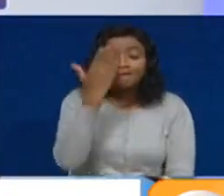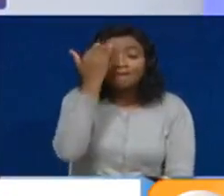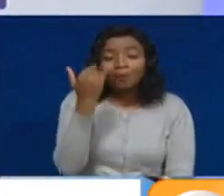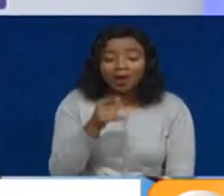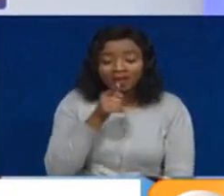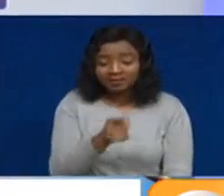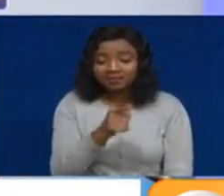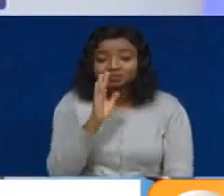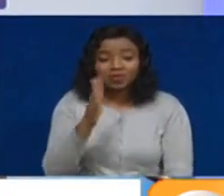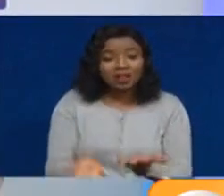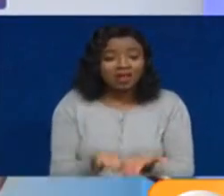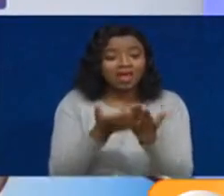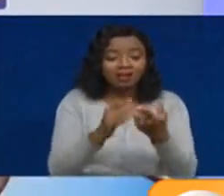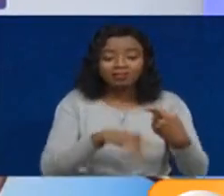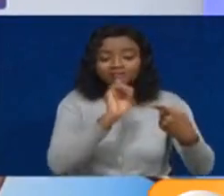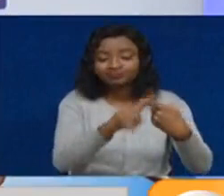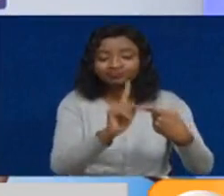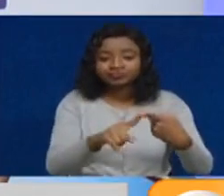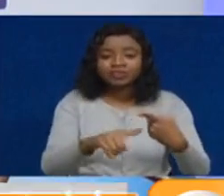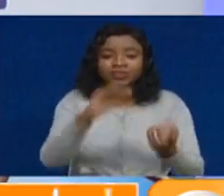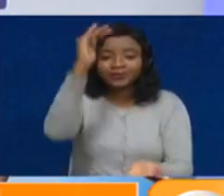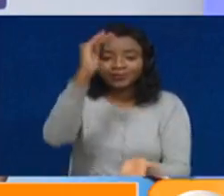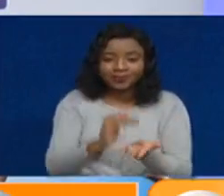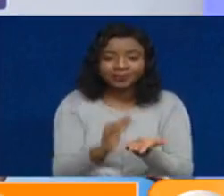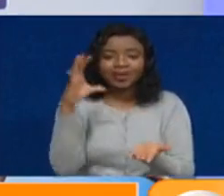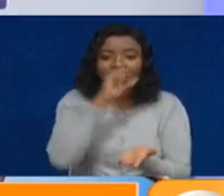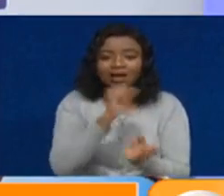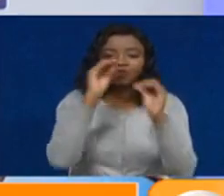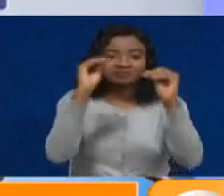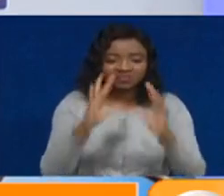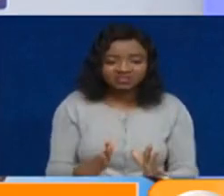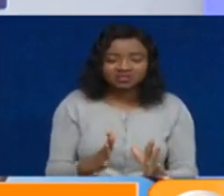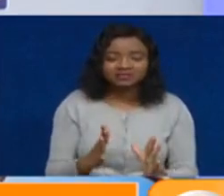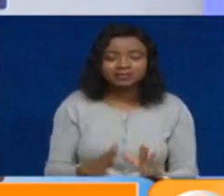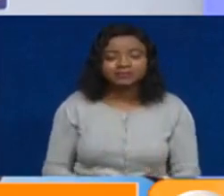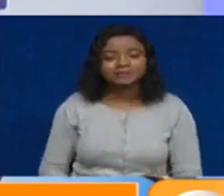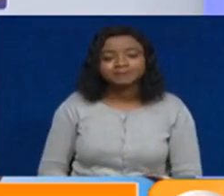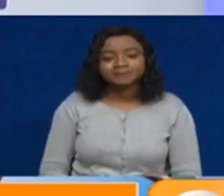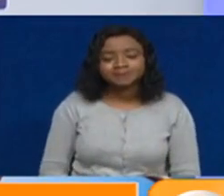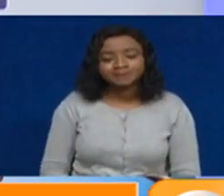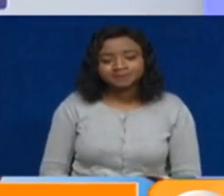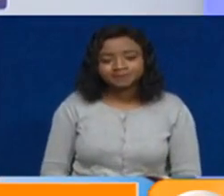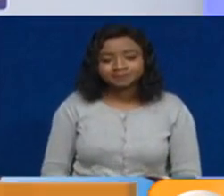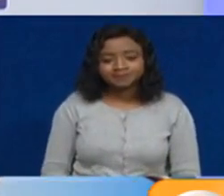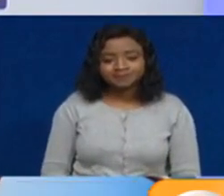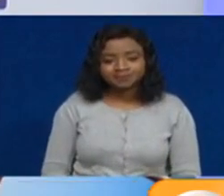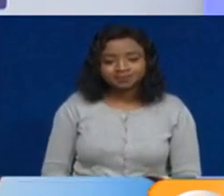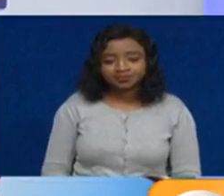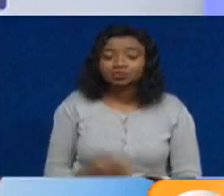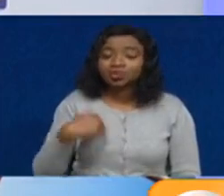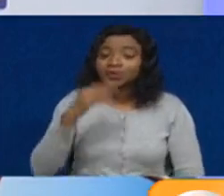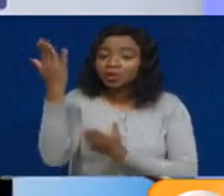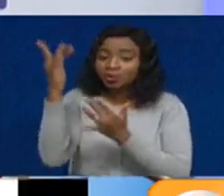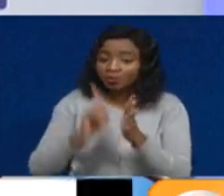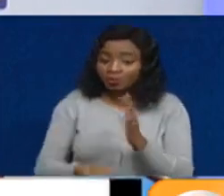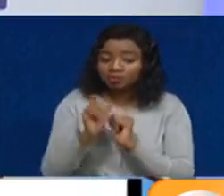go a long way in, one, reducing impact of shortage, teacher shortage in schools. So we hope that